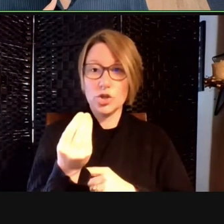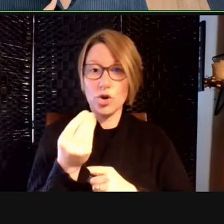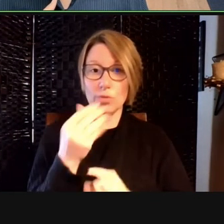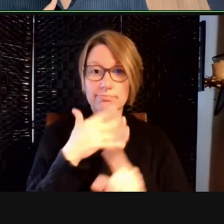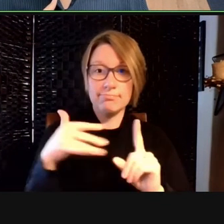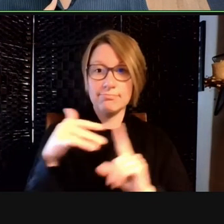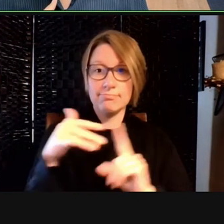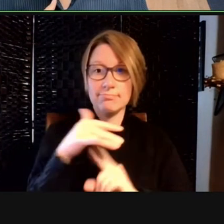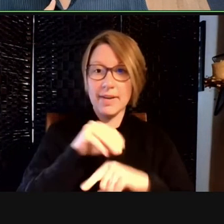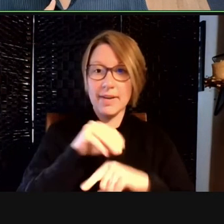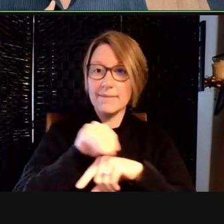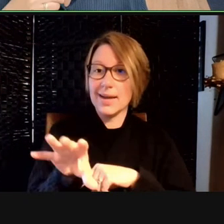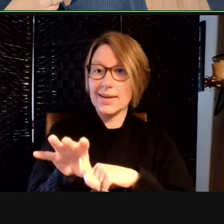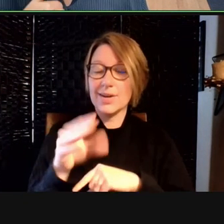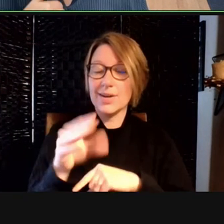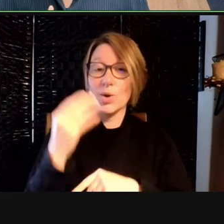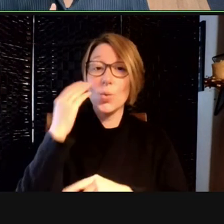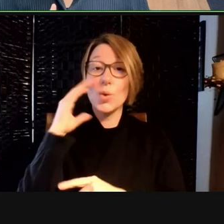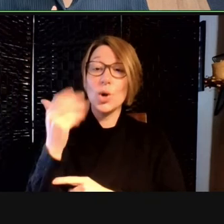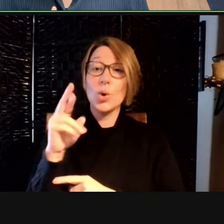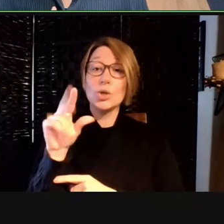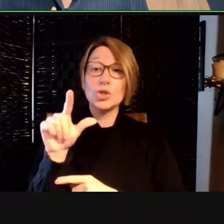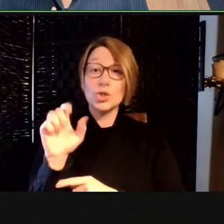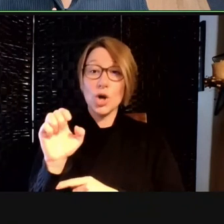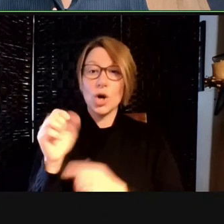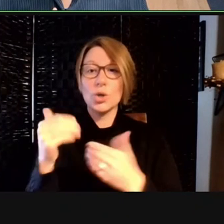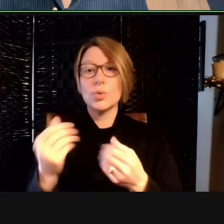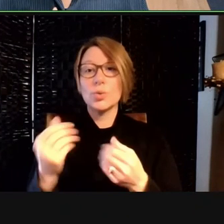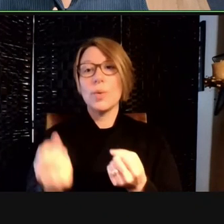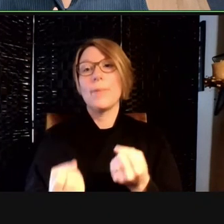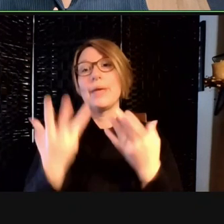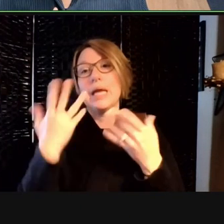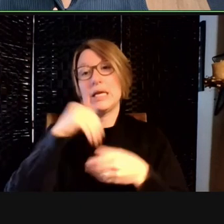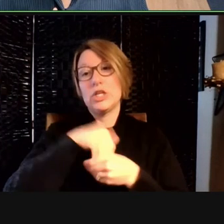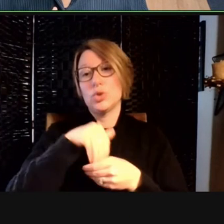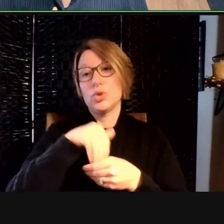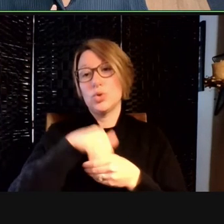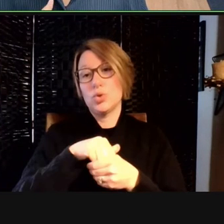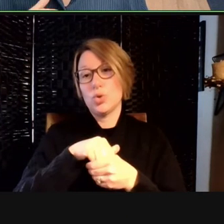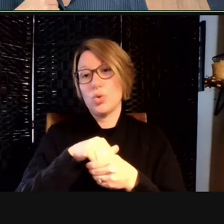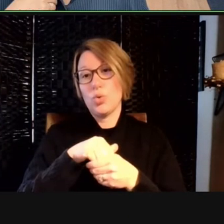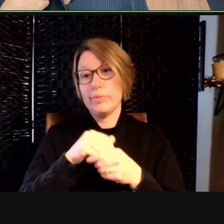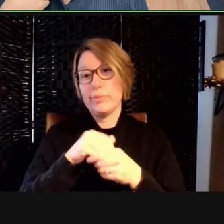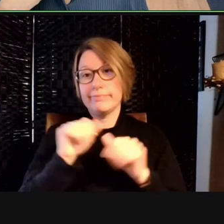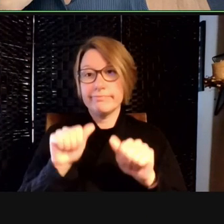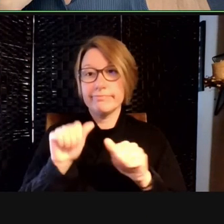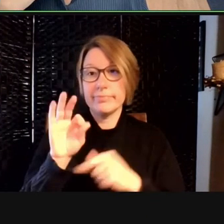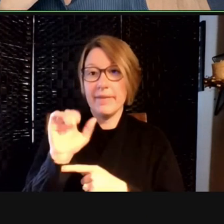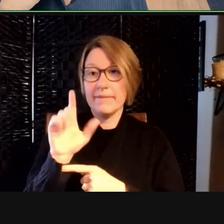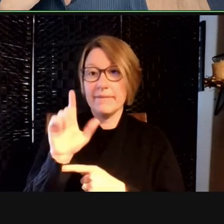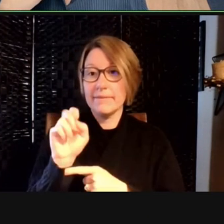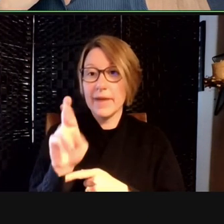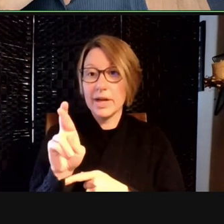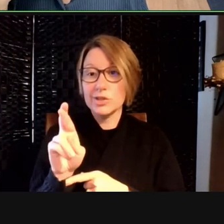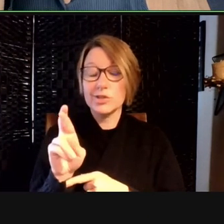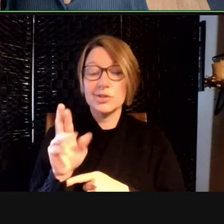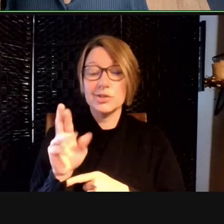we know with charge syndrome that there's a lot of internal factors in terms of issues